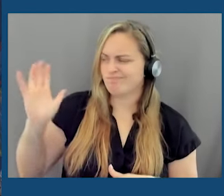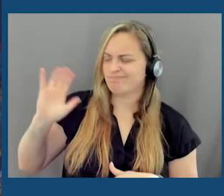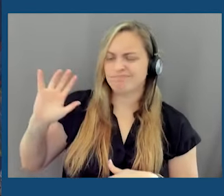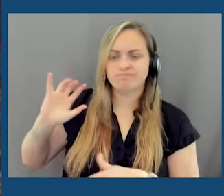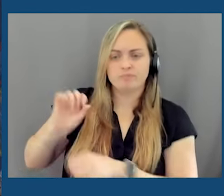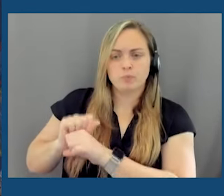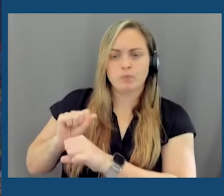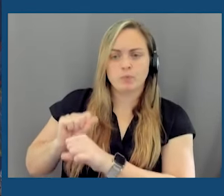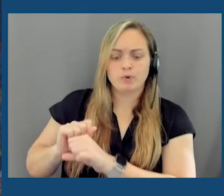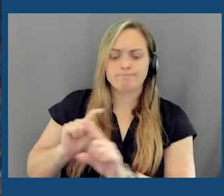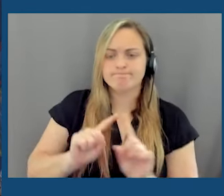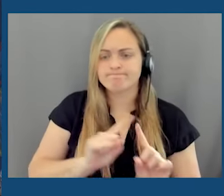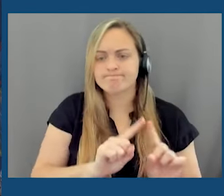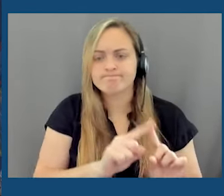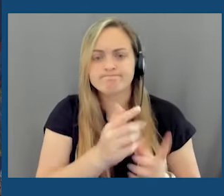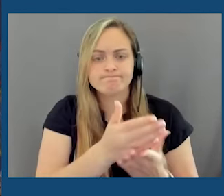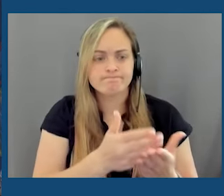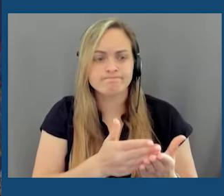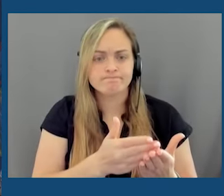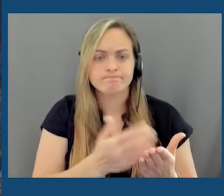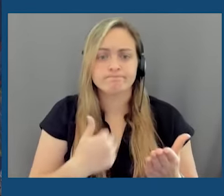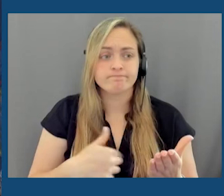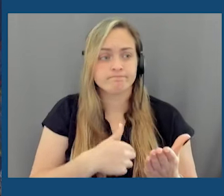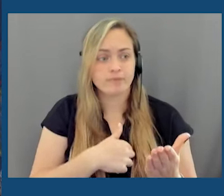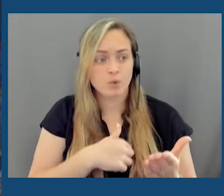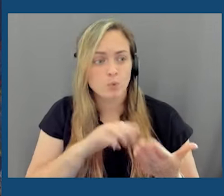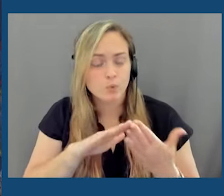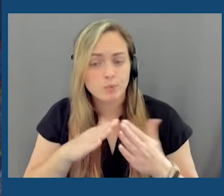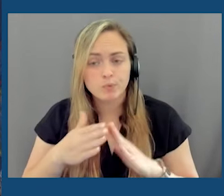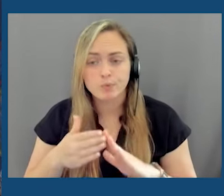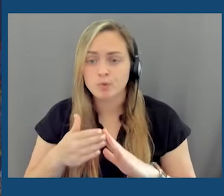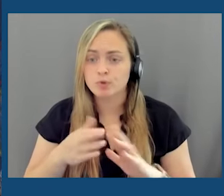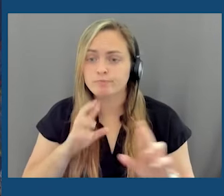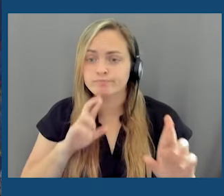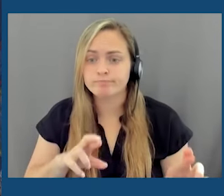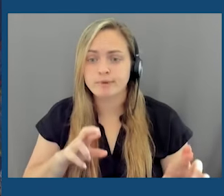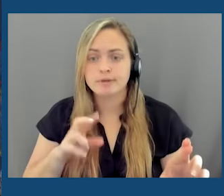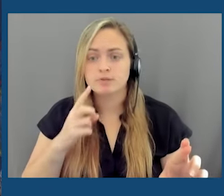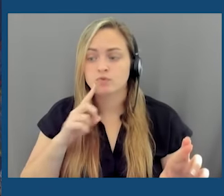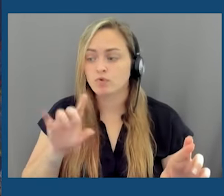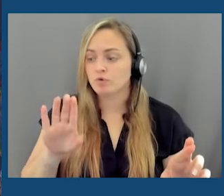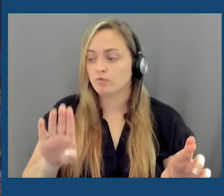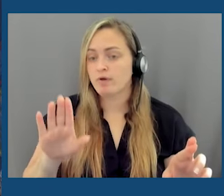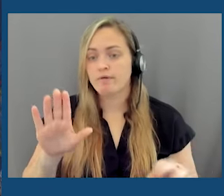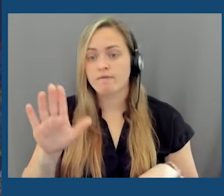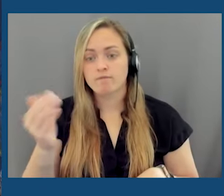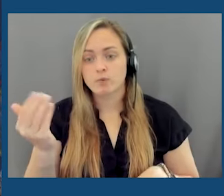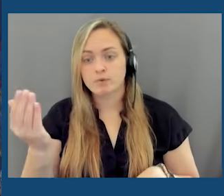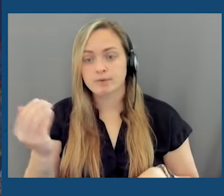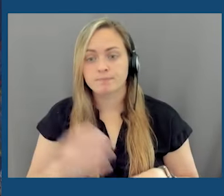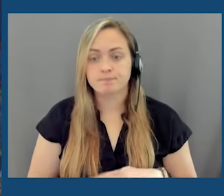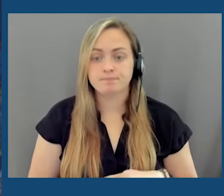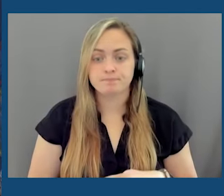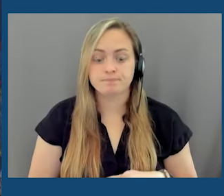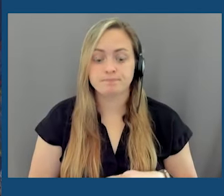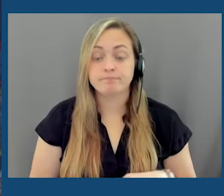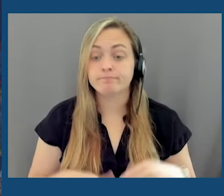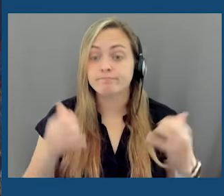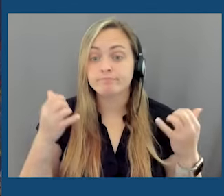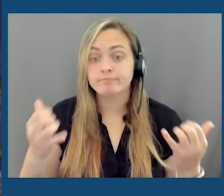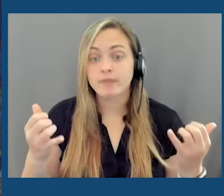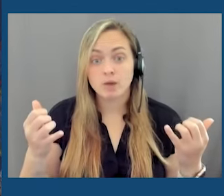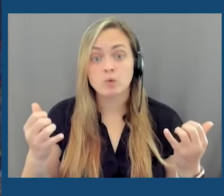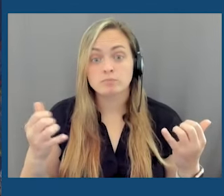on various aspects of our community's response to 514. Now it